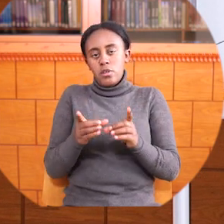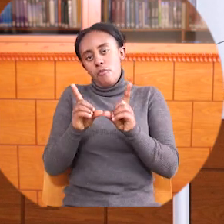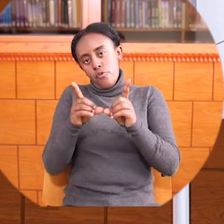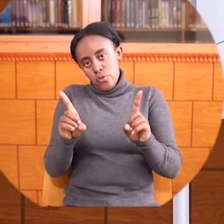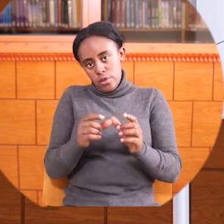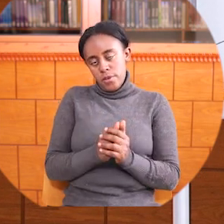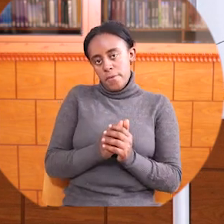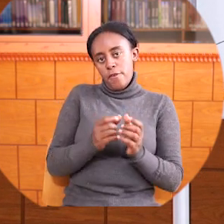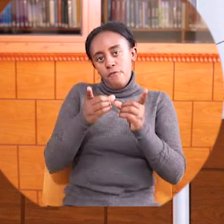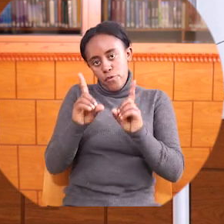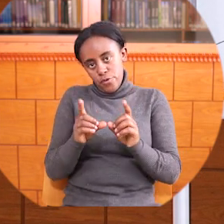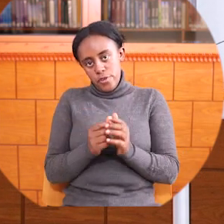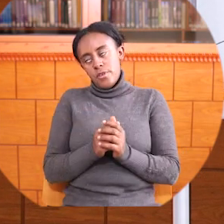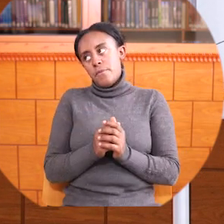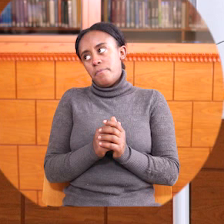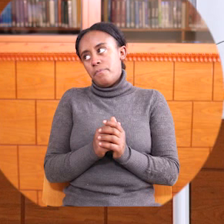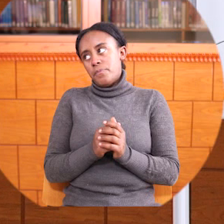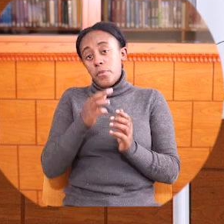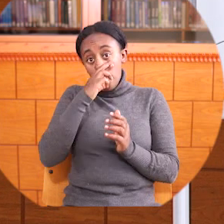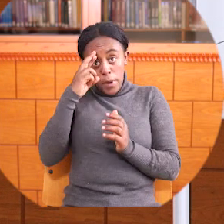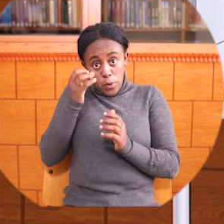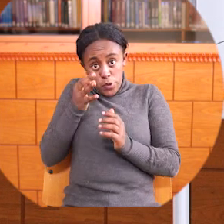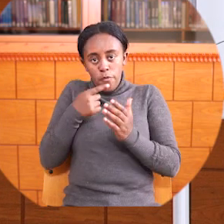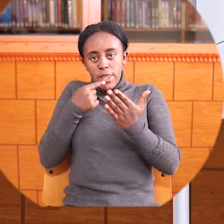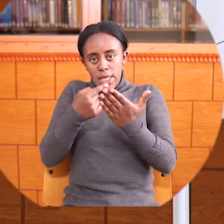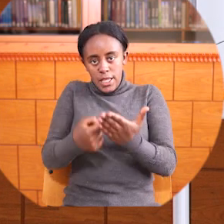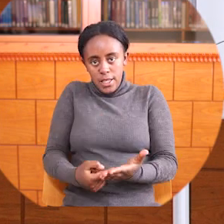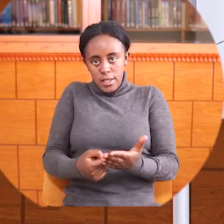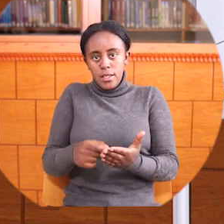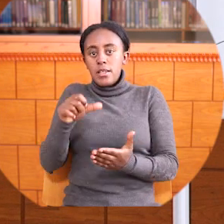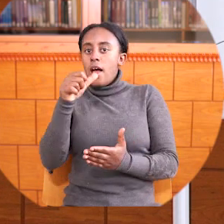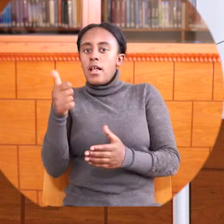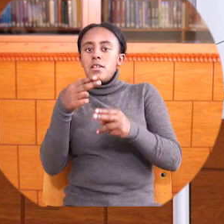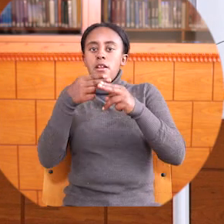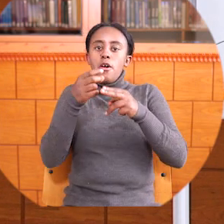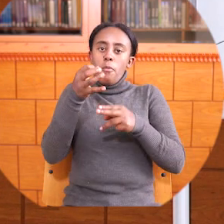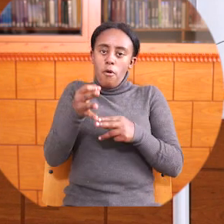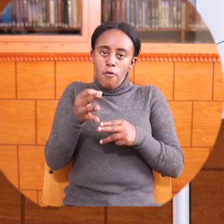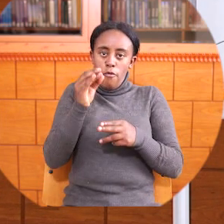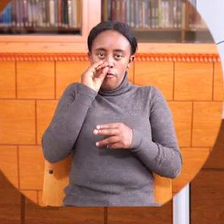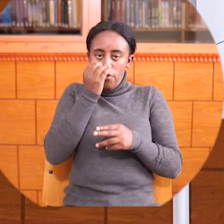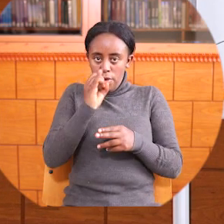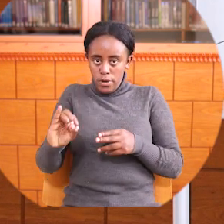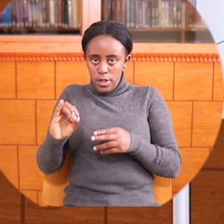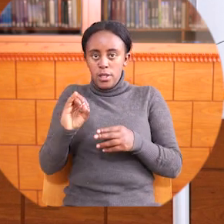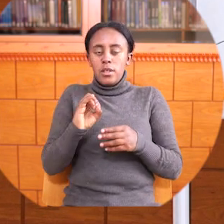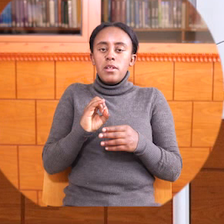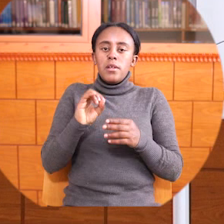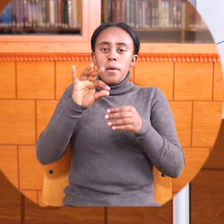fruit. Enclosed in the fruit. Because of this, the another name of flowering plant is